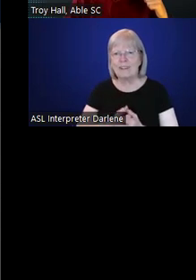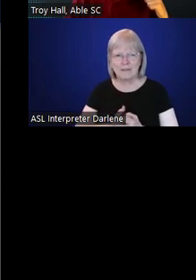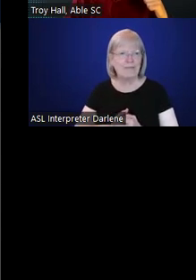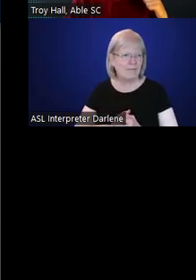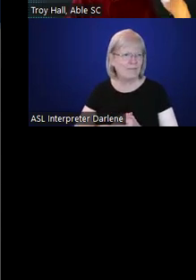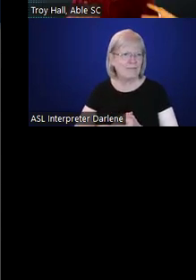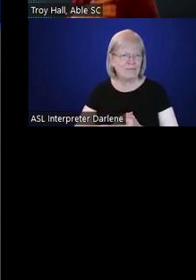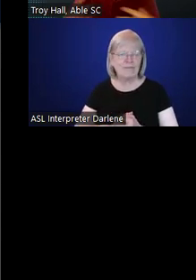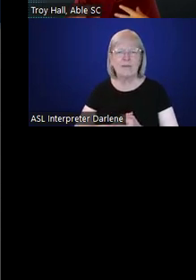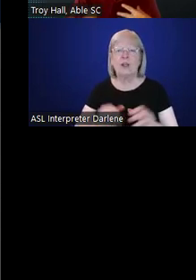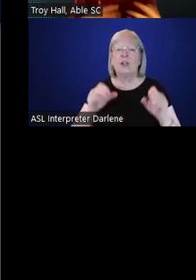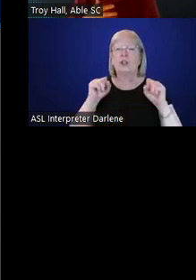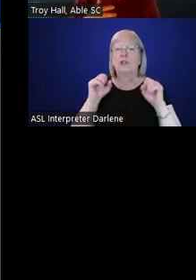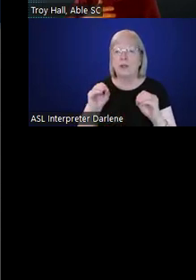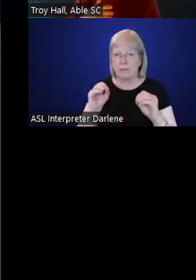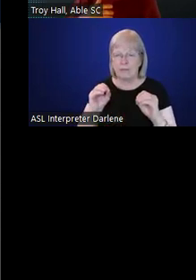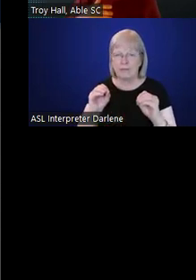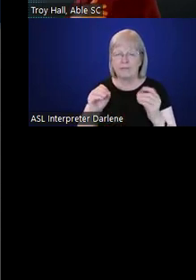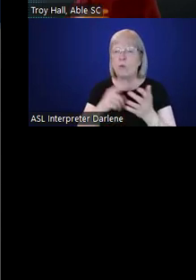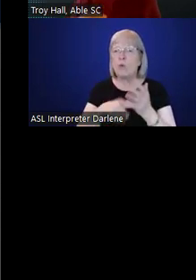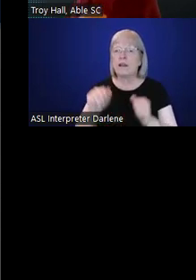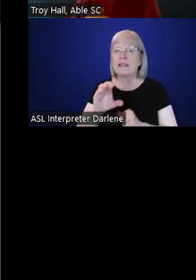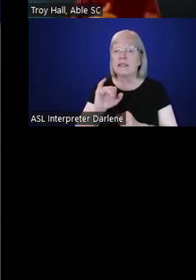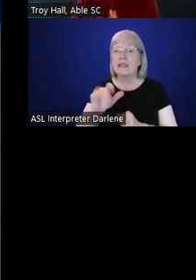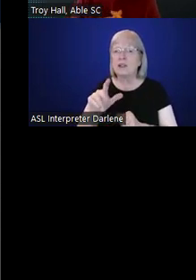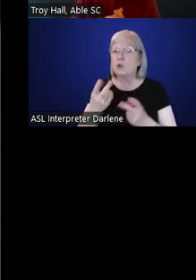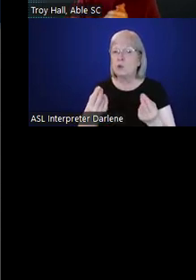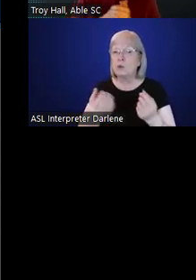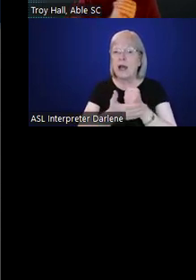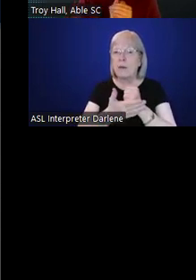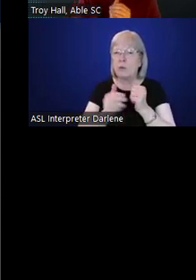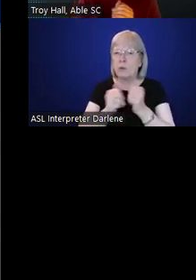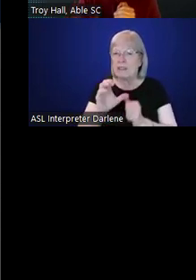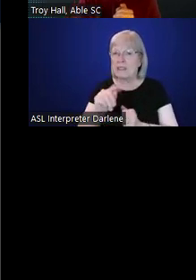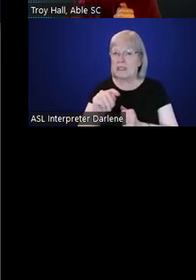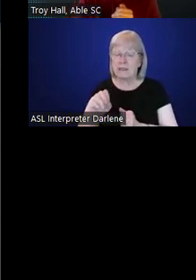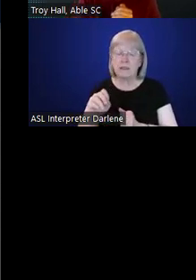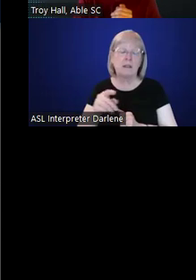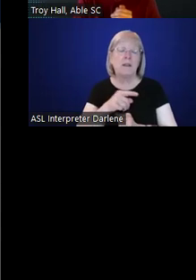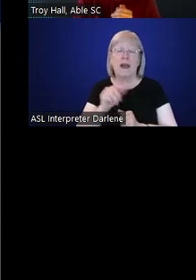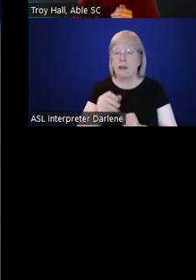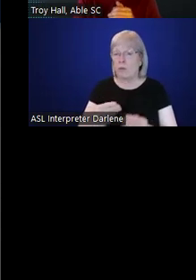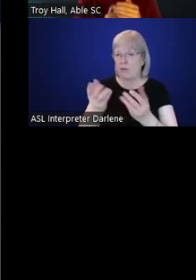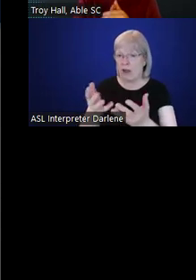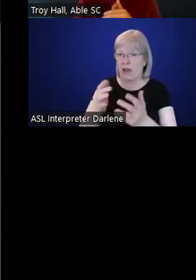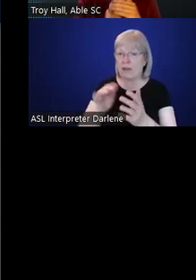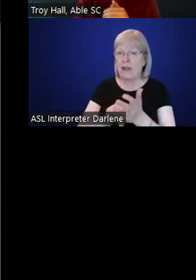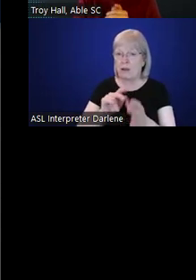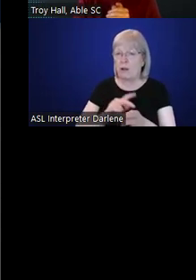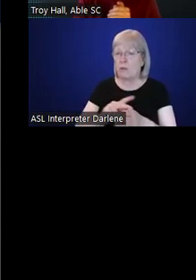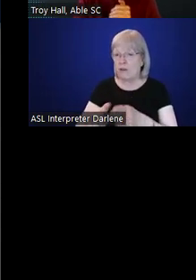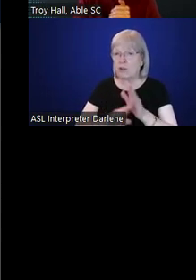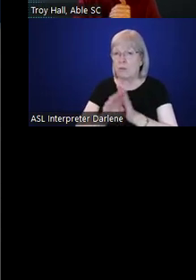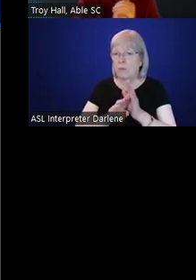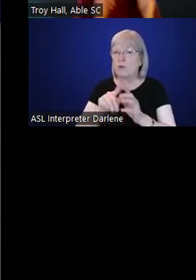it. So what does SIL do to help with these CTEs? They can provide that professional development to educators so that students and